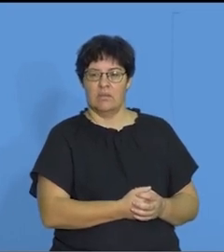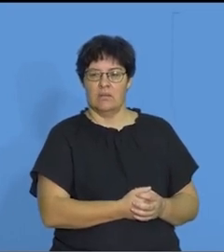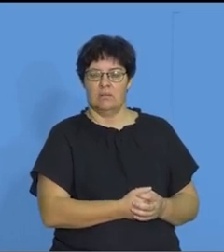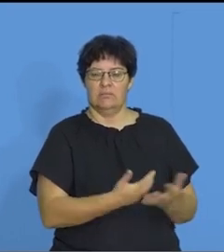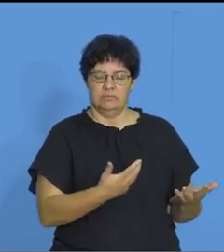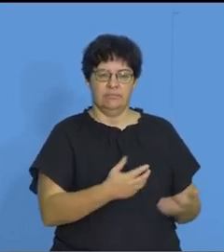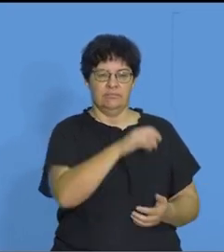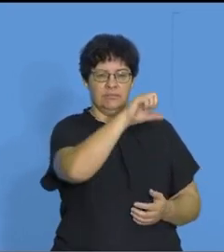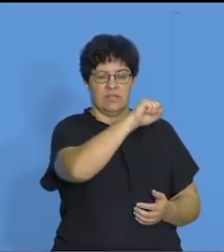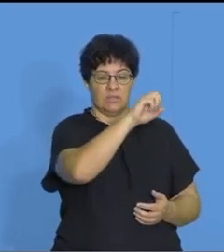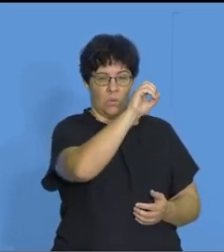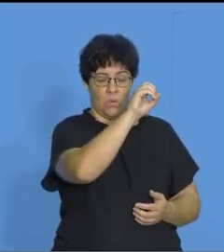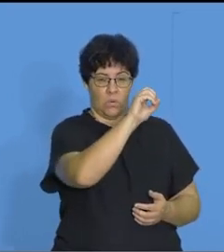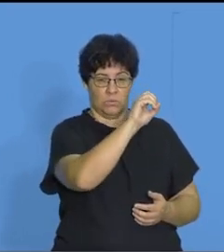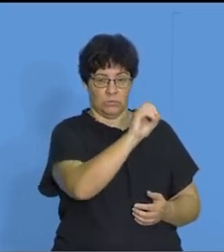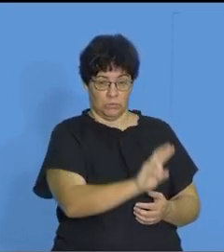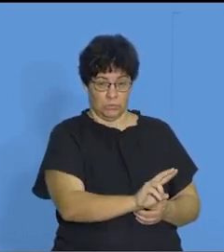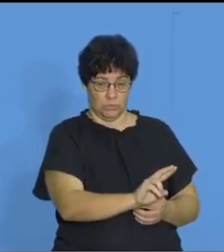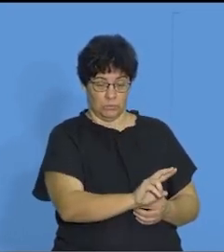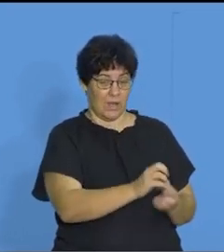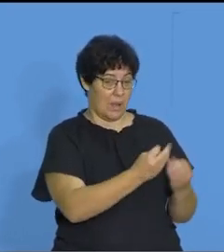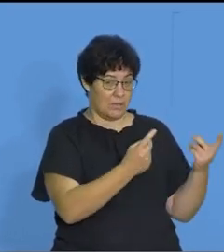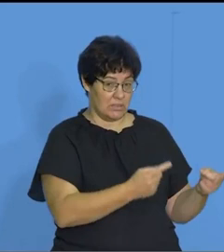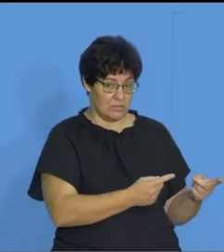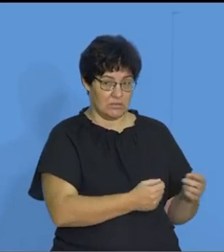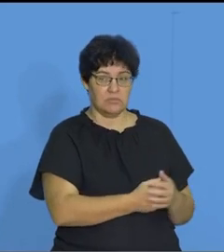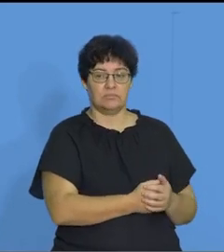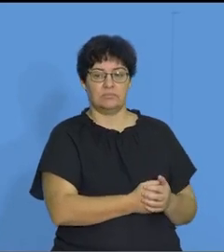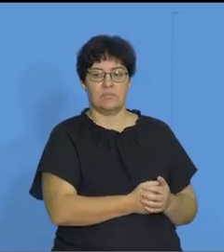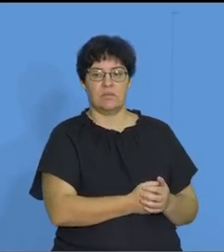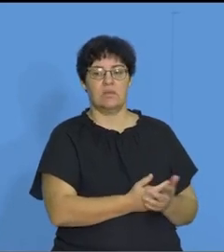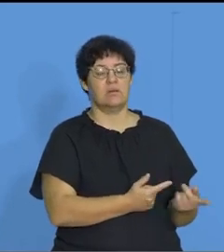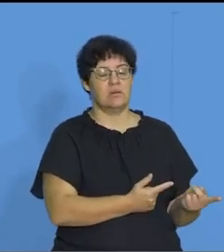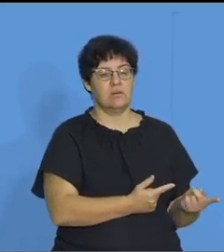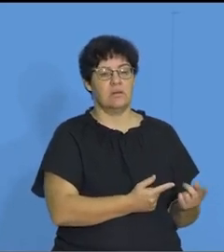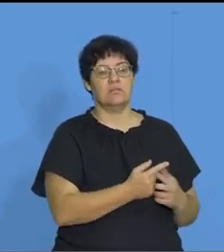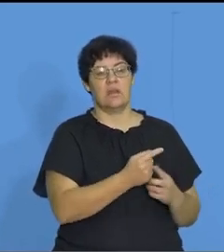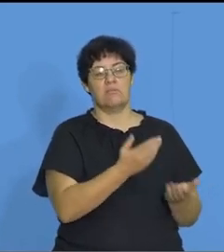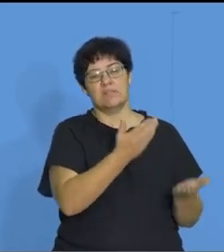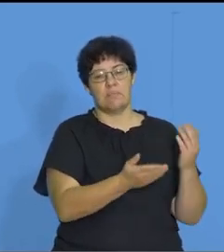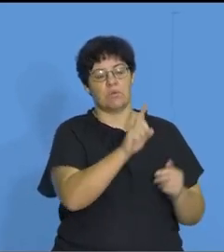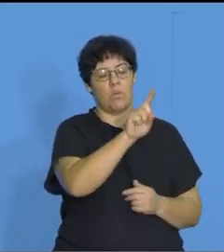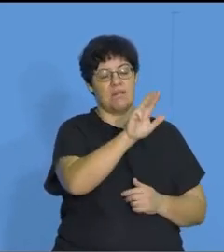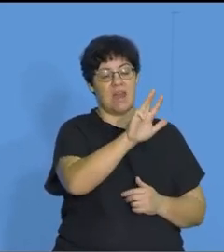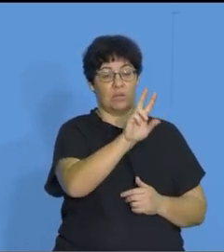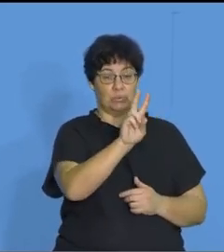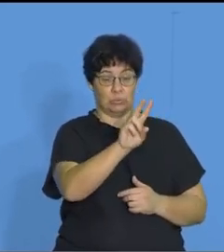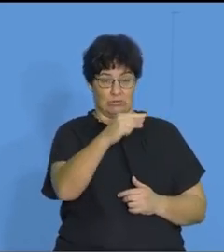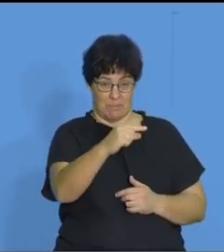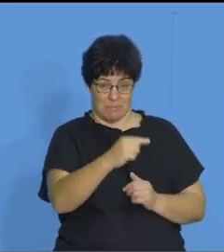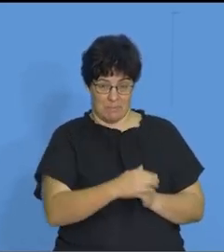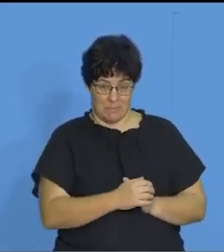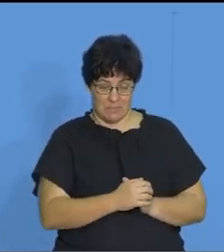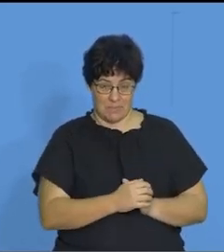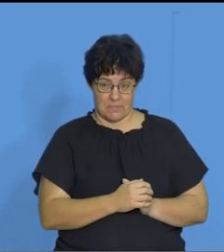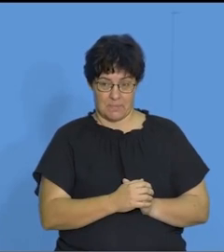dioxide, okay, for argument's sake, is equal to mass of sample. The sample is 192 grams, okay,